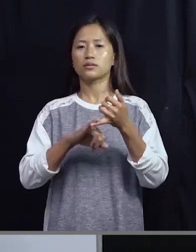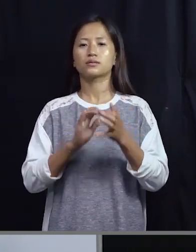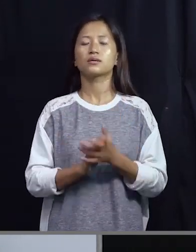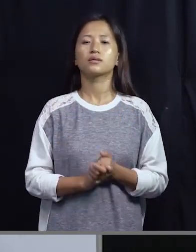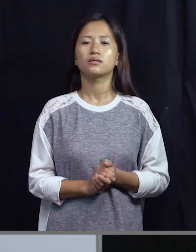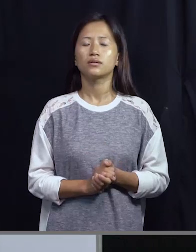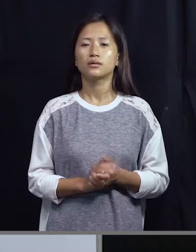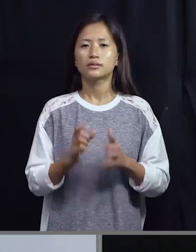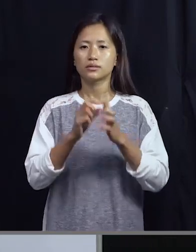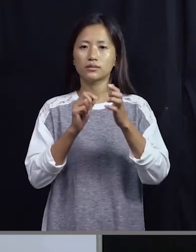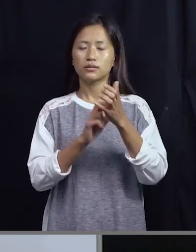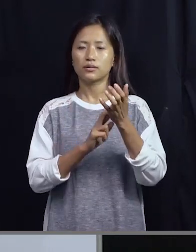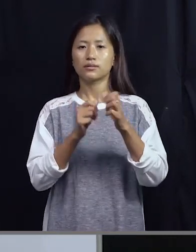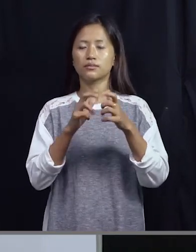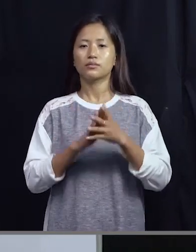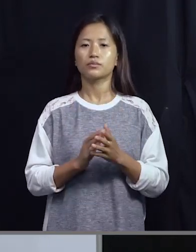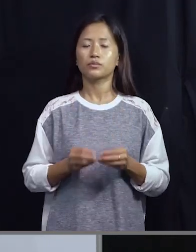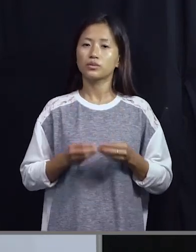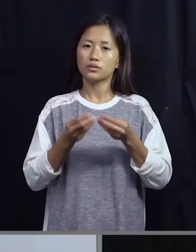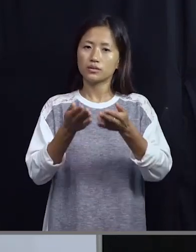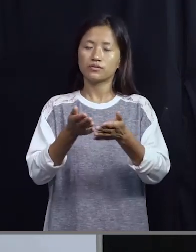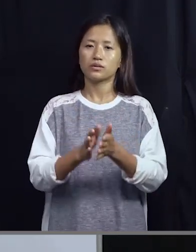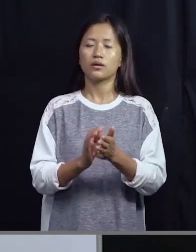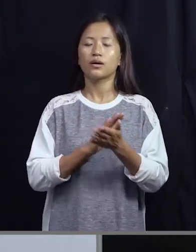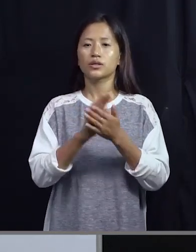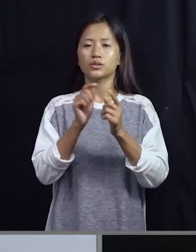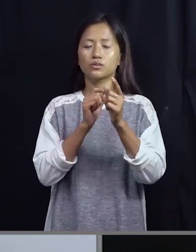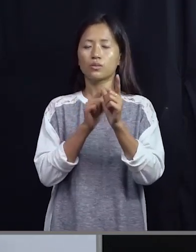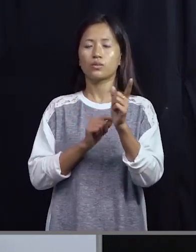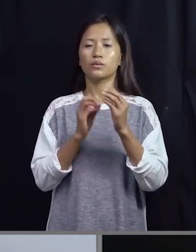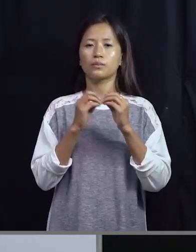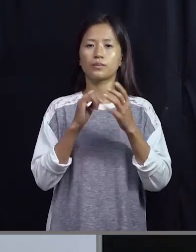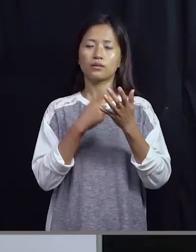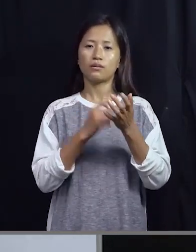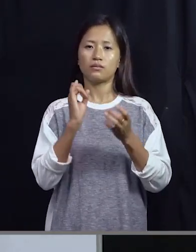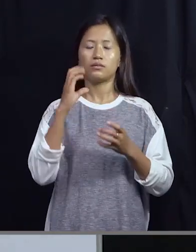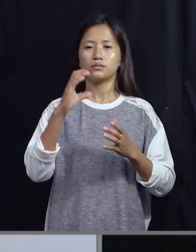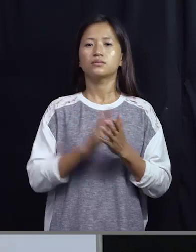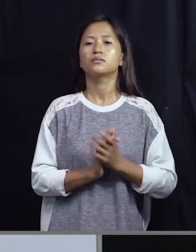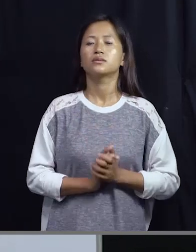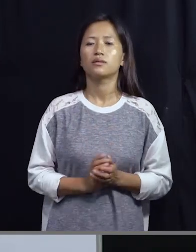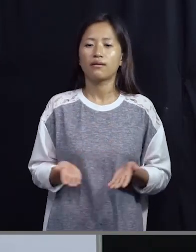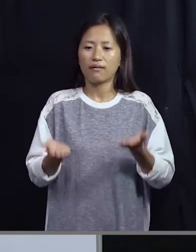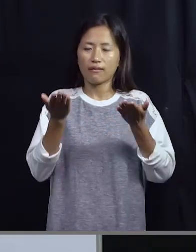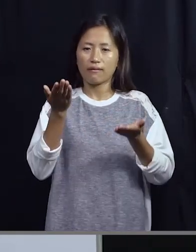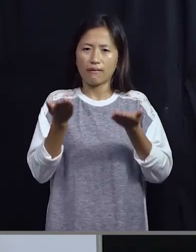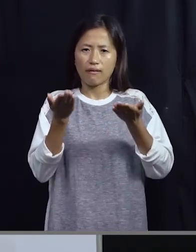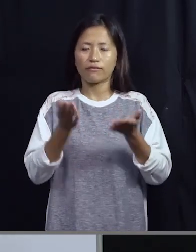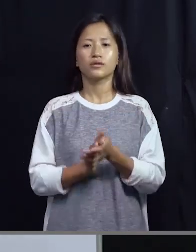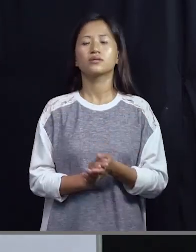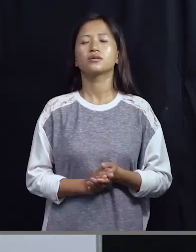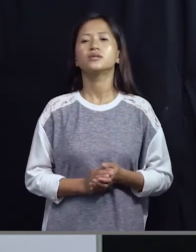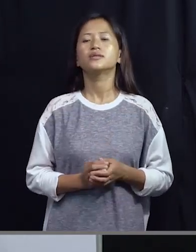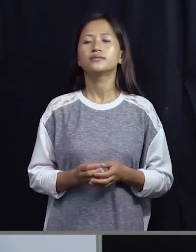the DNA molecule produced, it's a hybrid between the heavy nitrogen and the